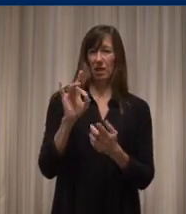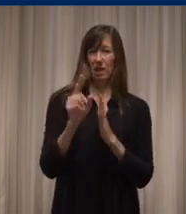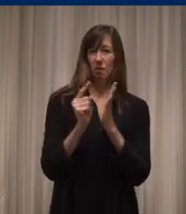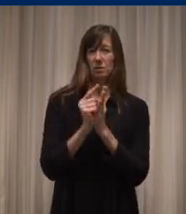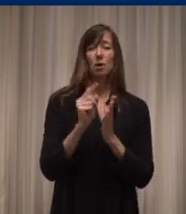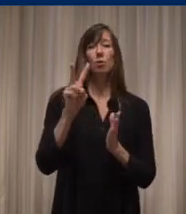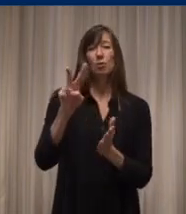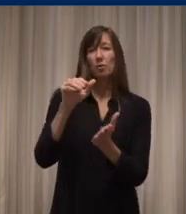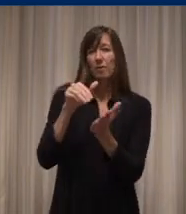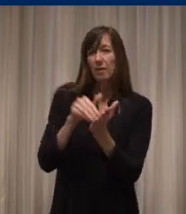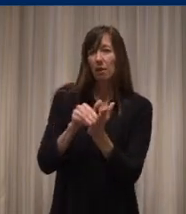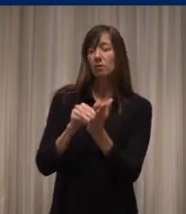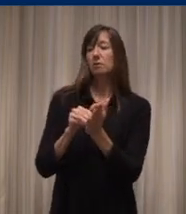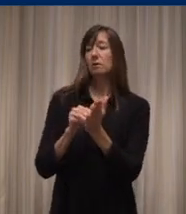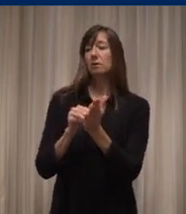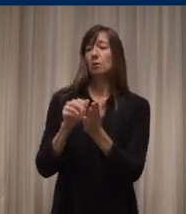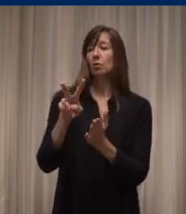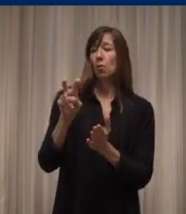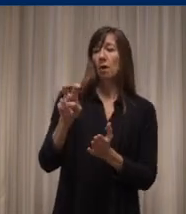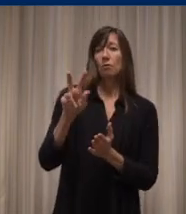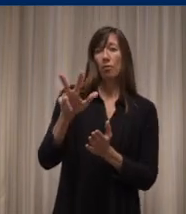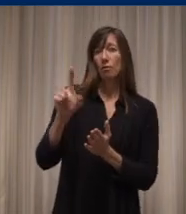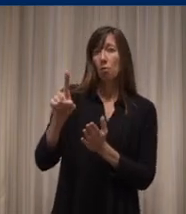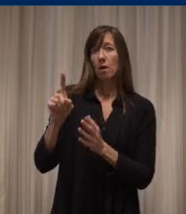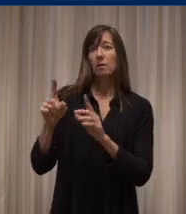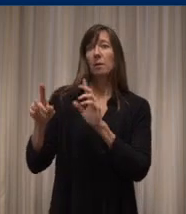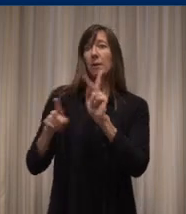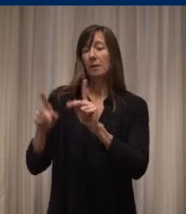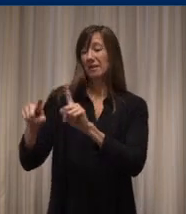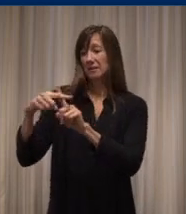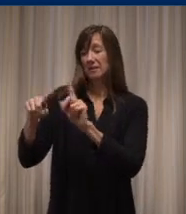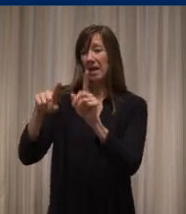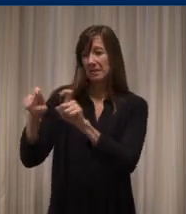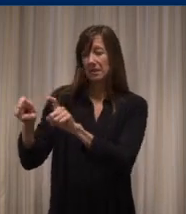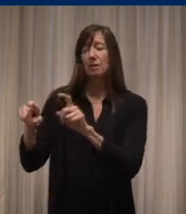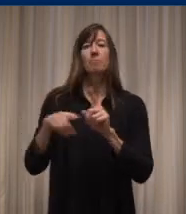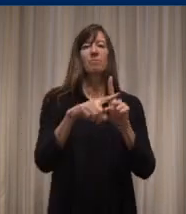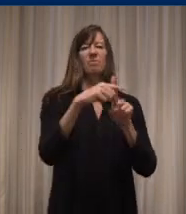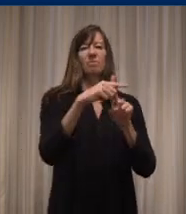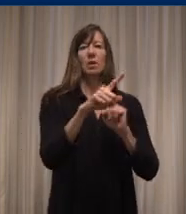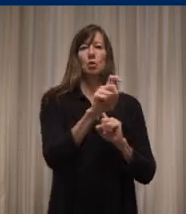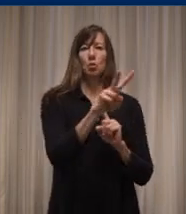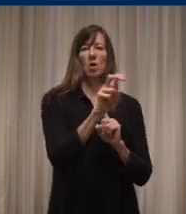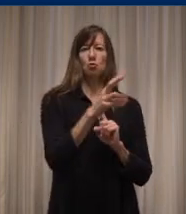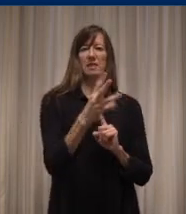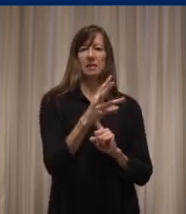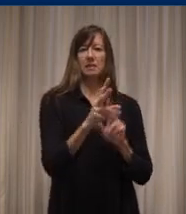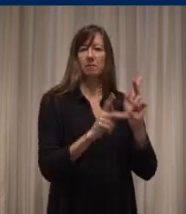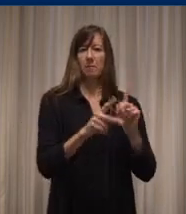2,831. We've tested 2,831 and had 216 positive in that 48-hour period. That's